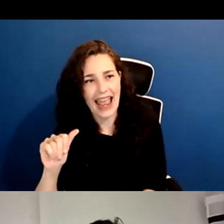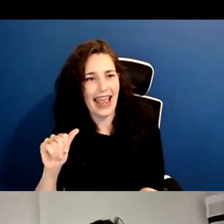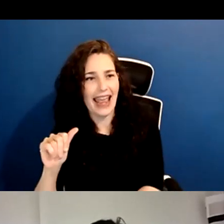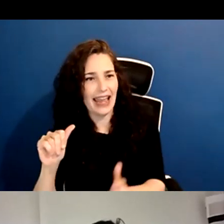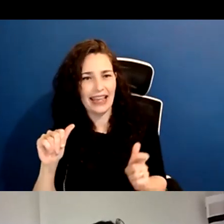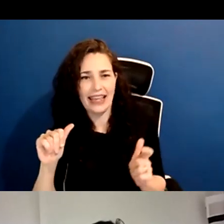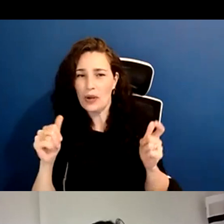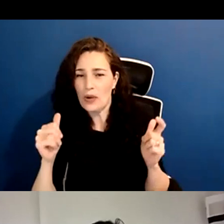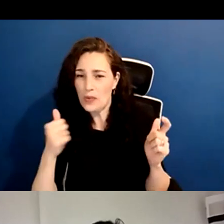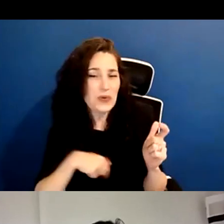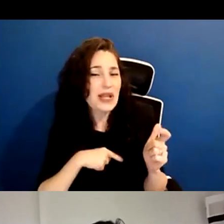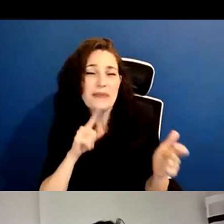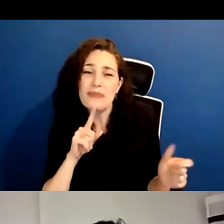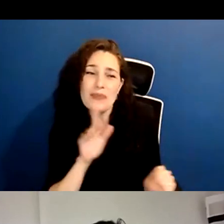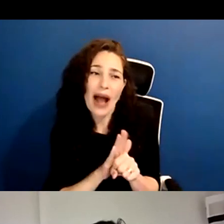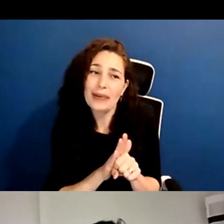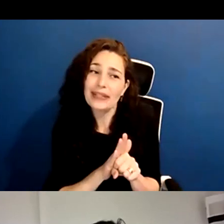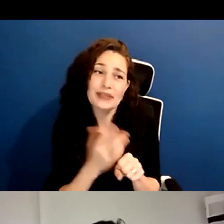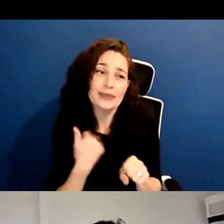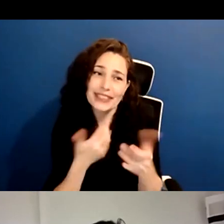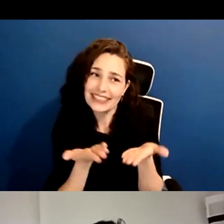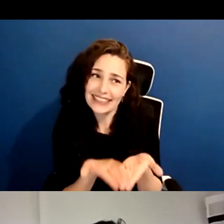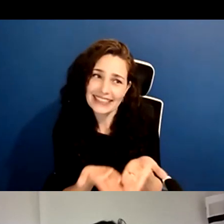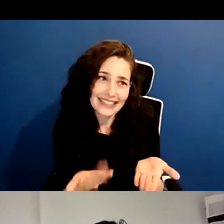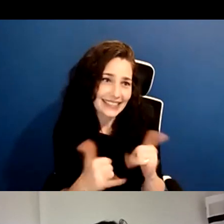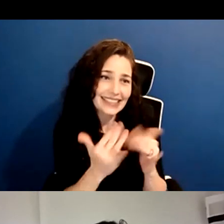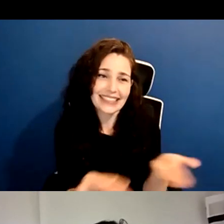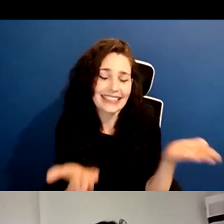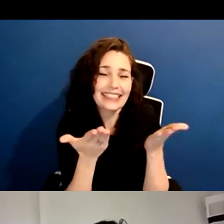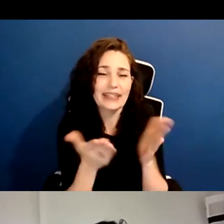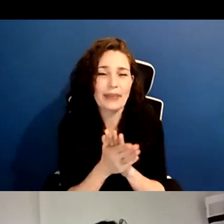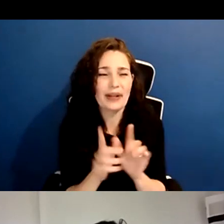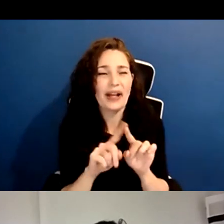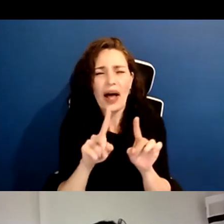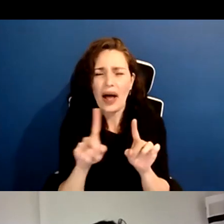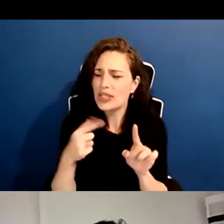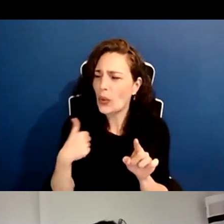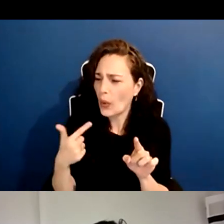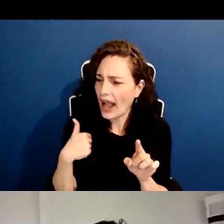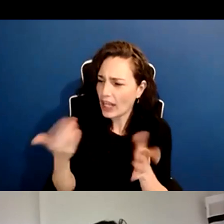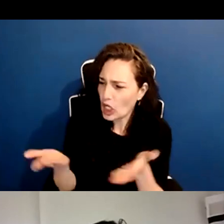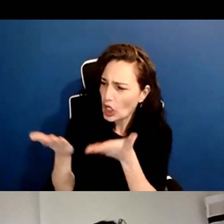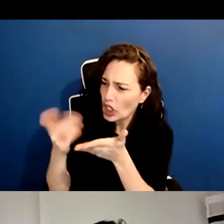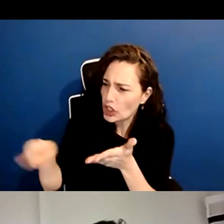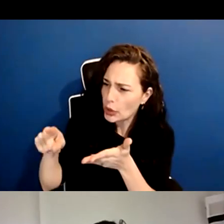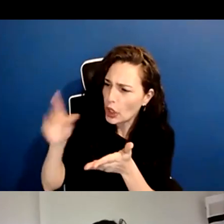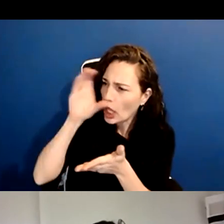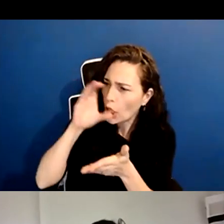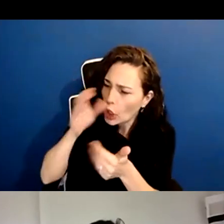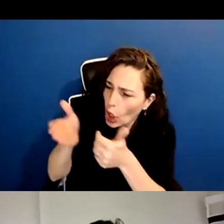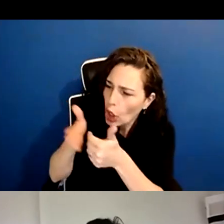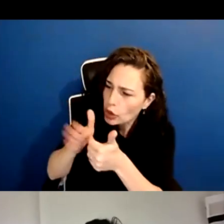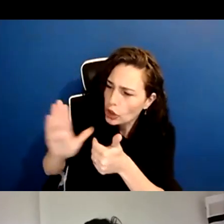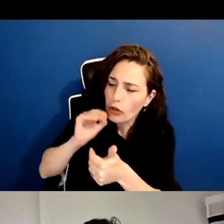the regional support that different areas offer. So I would encourage you to look close to home first, whether that's